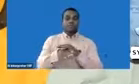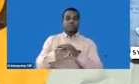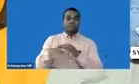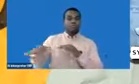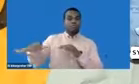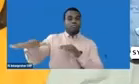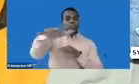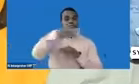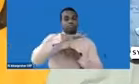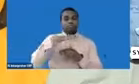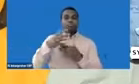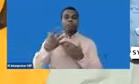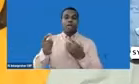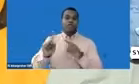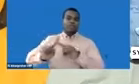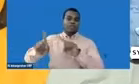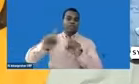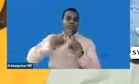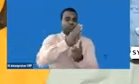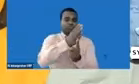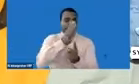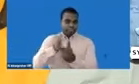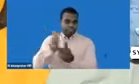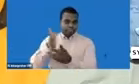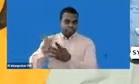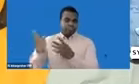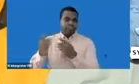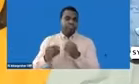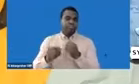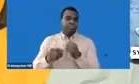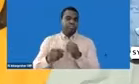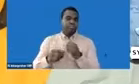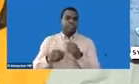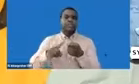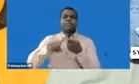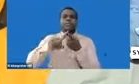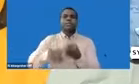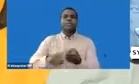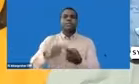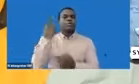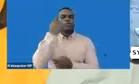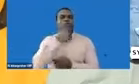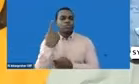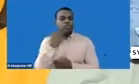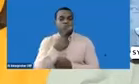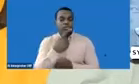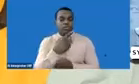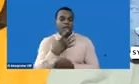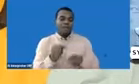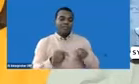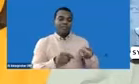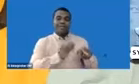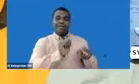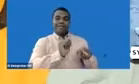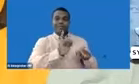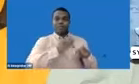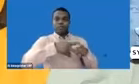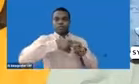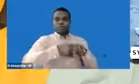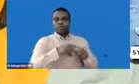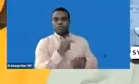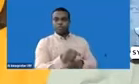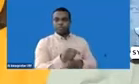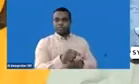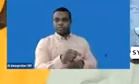some kind of idea about at least non-compliance for, depending on who you ask, from 20 to maybe up to